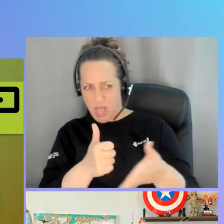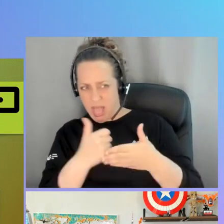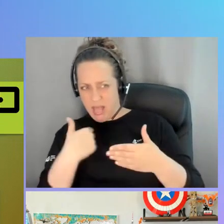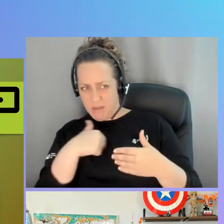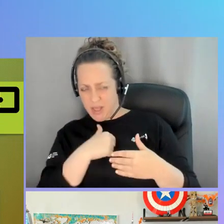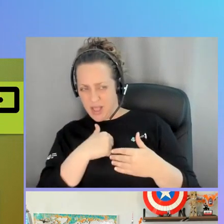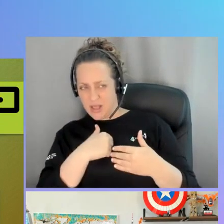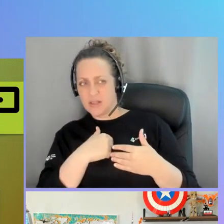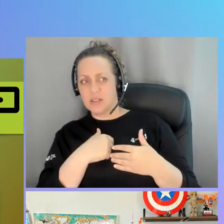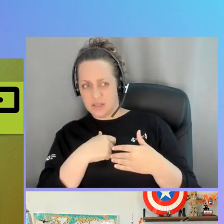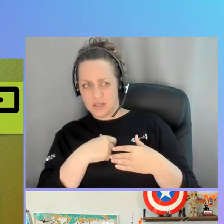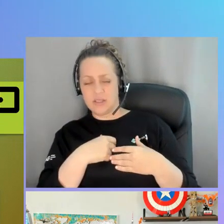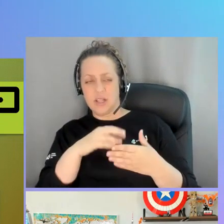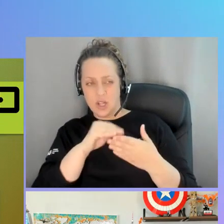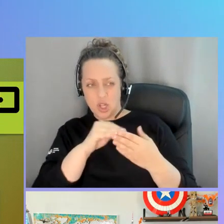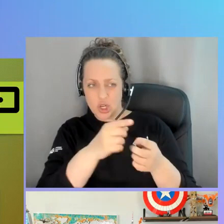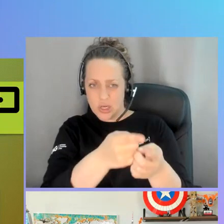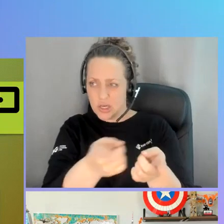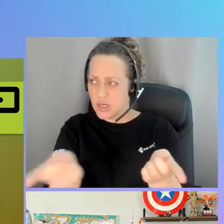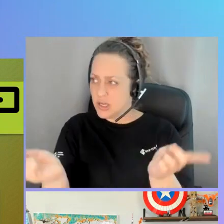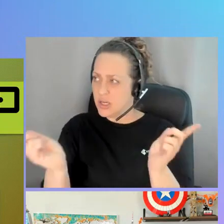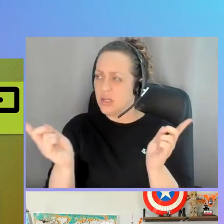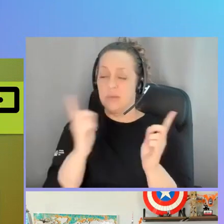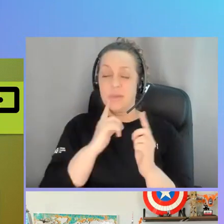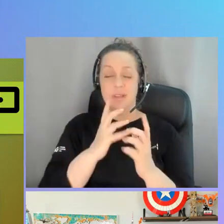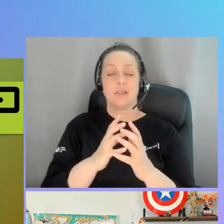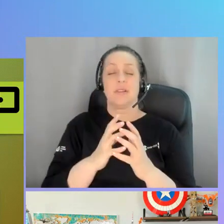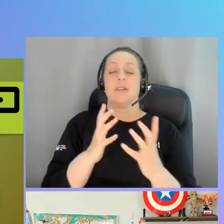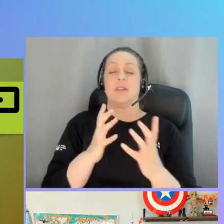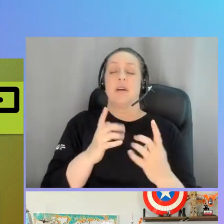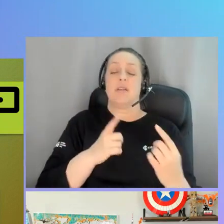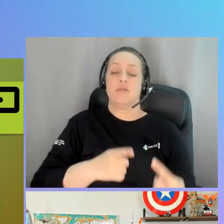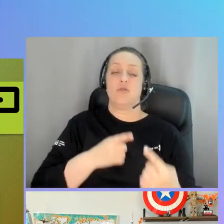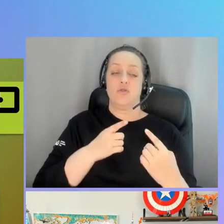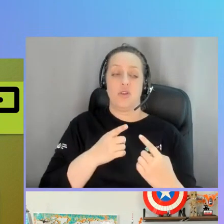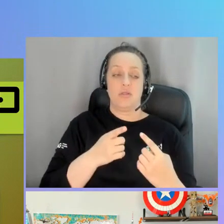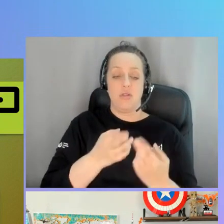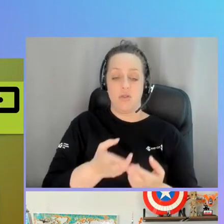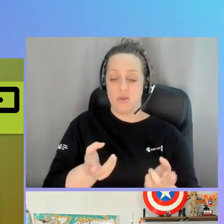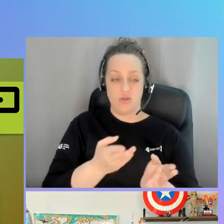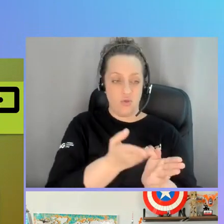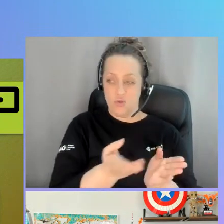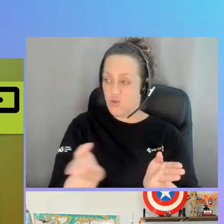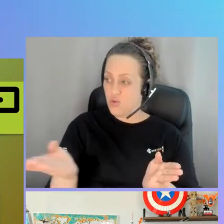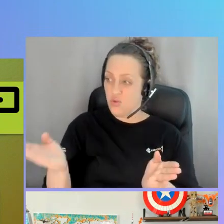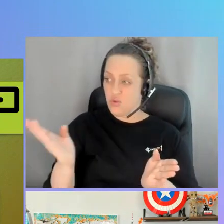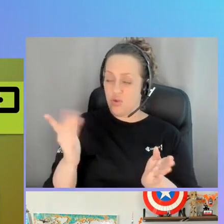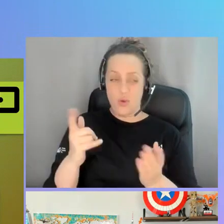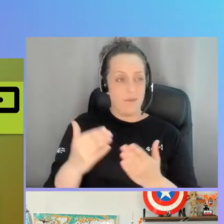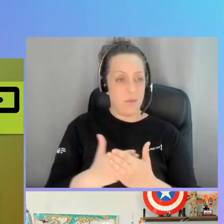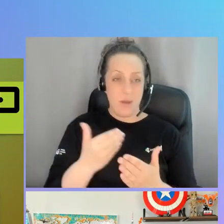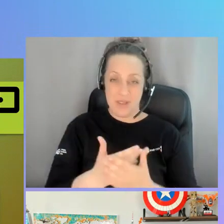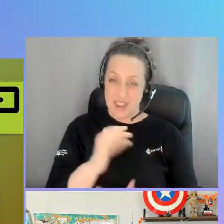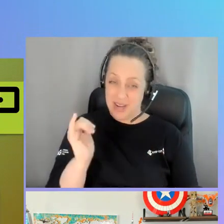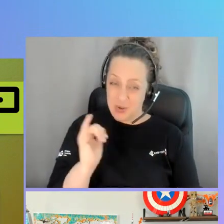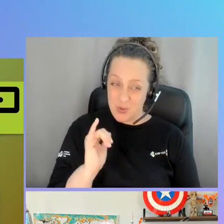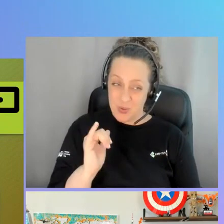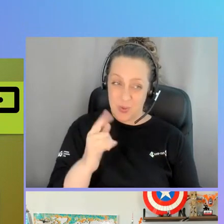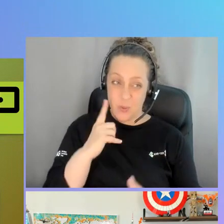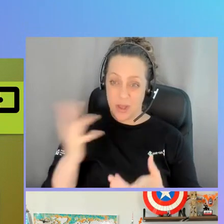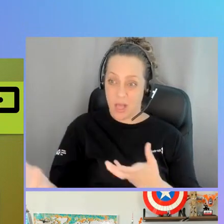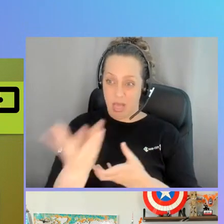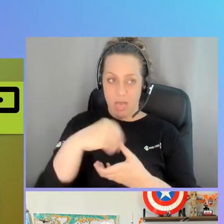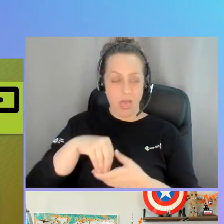documents, because part of the constant battle when it comes to these resources is you need to keep them up to date, right? And